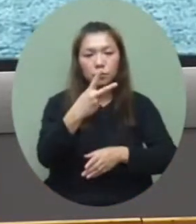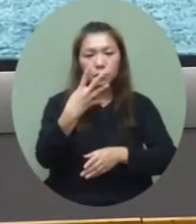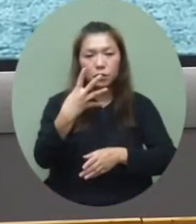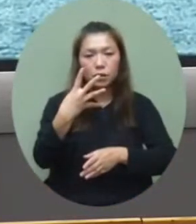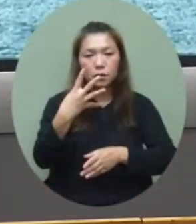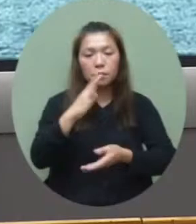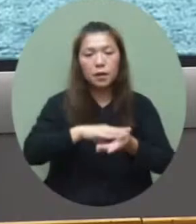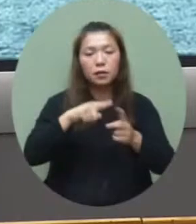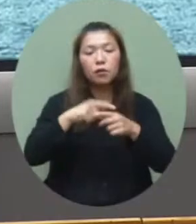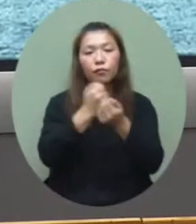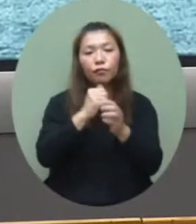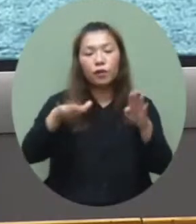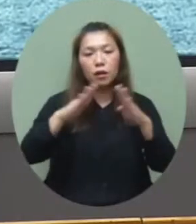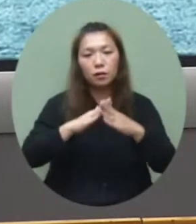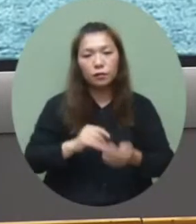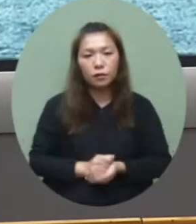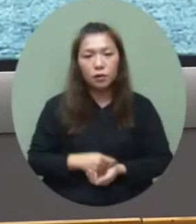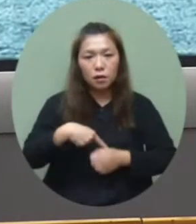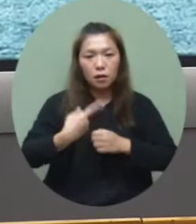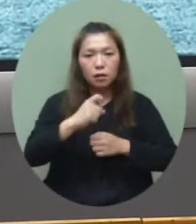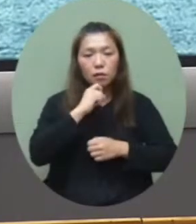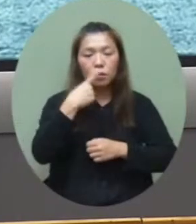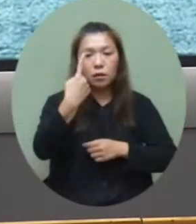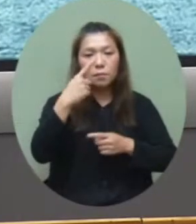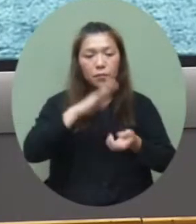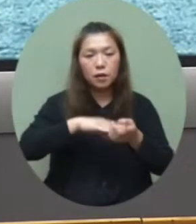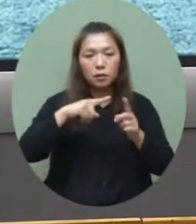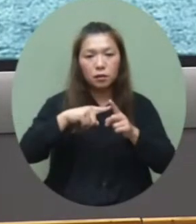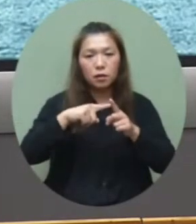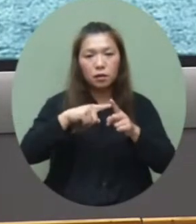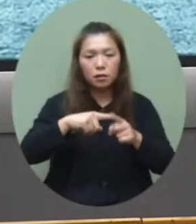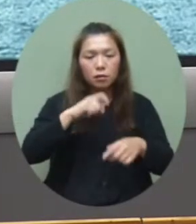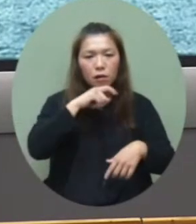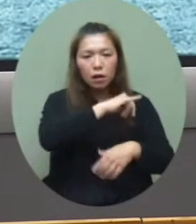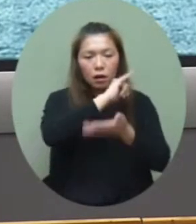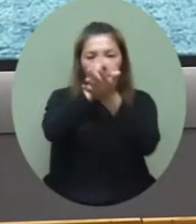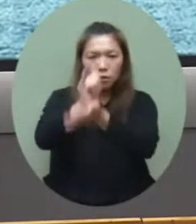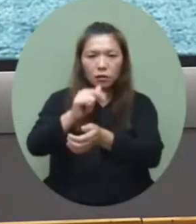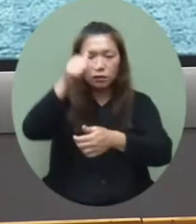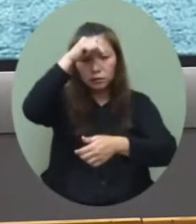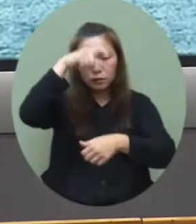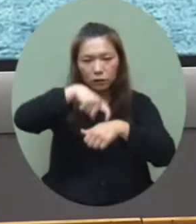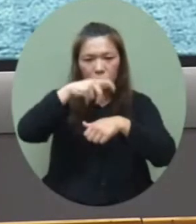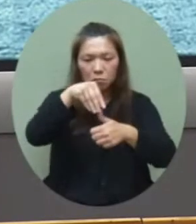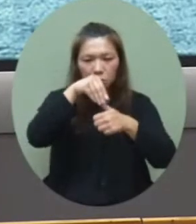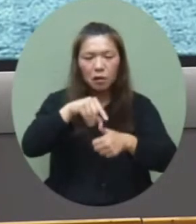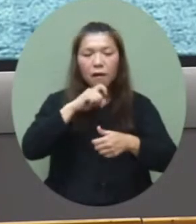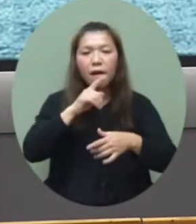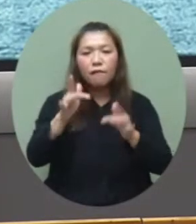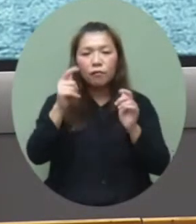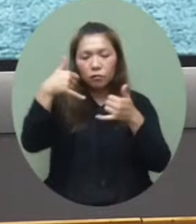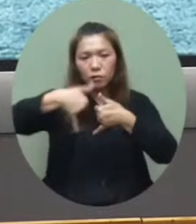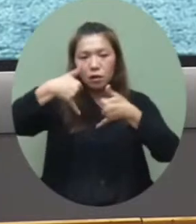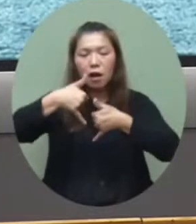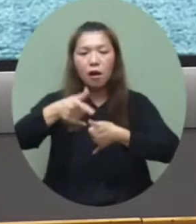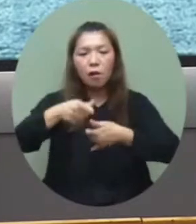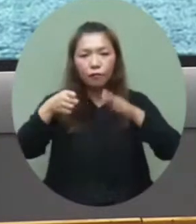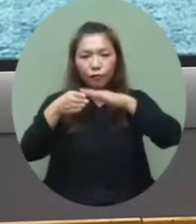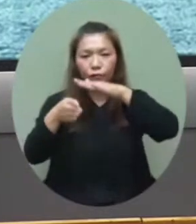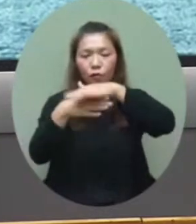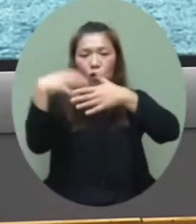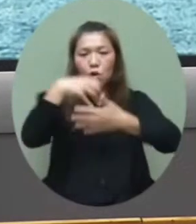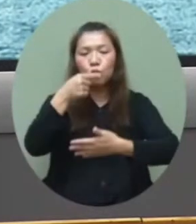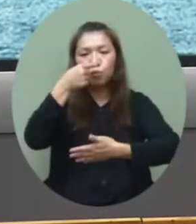as of yesterday, including 124 who were discharged, and 1 patient was found to be positive